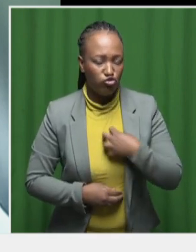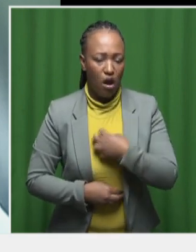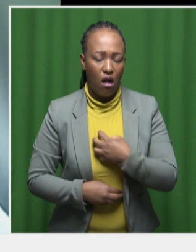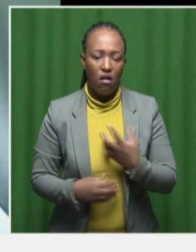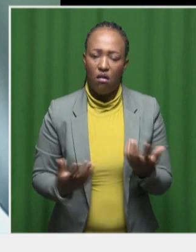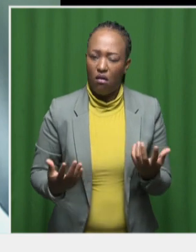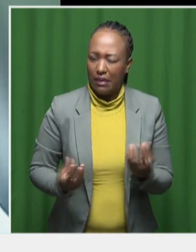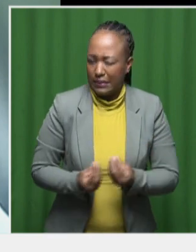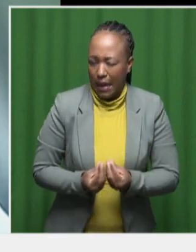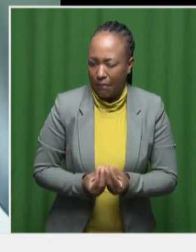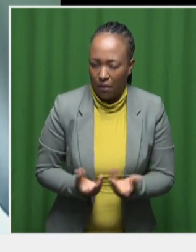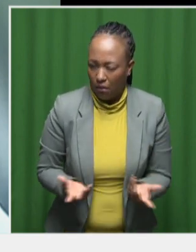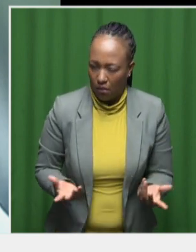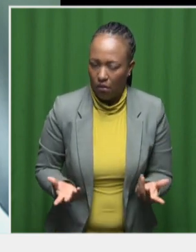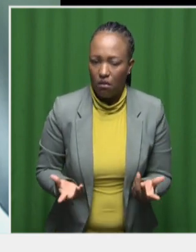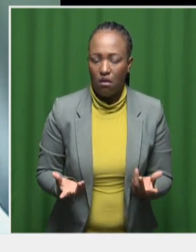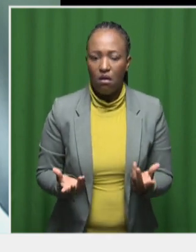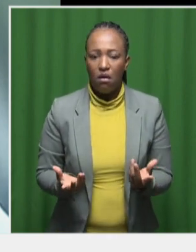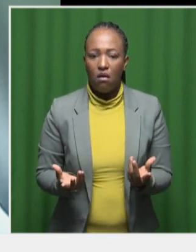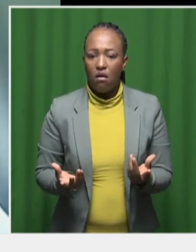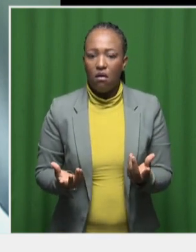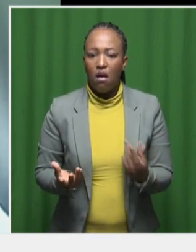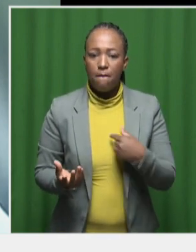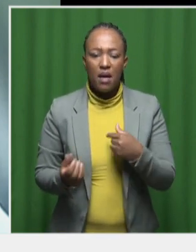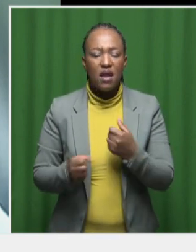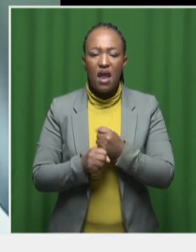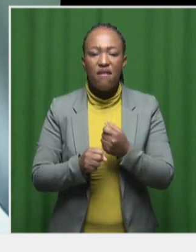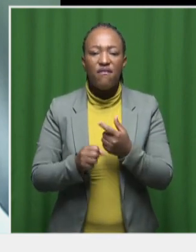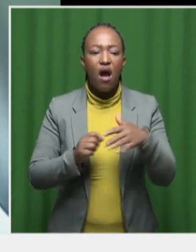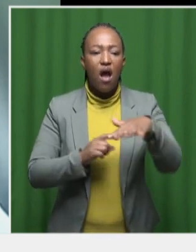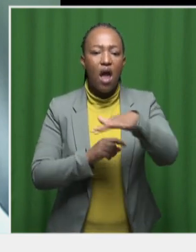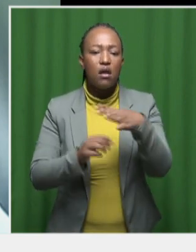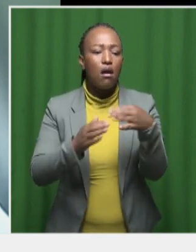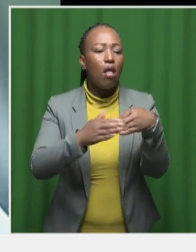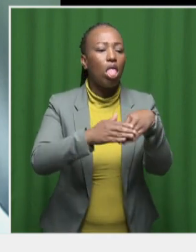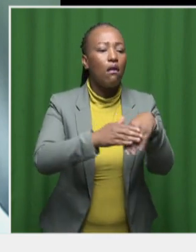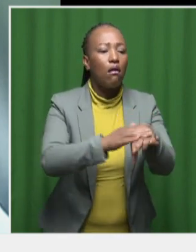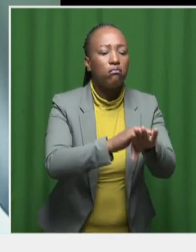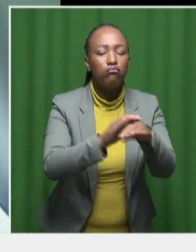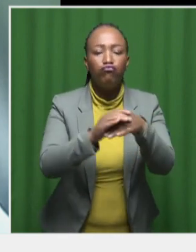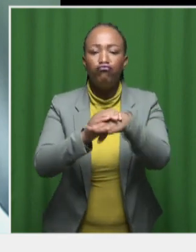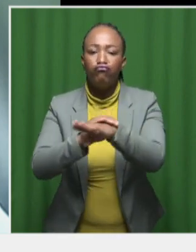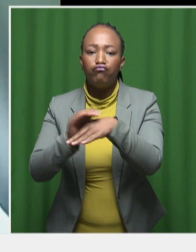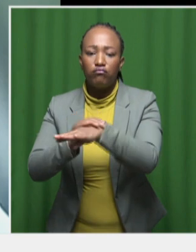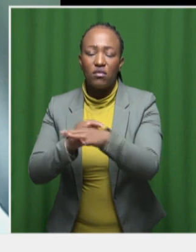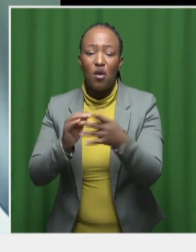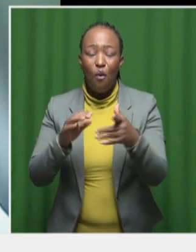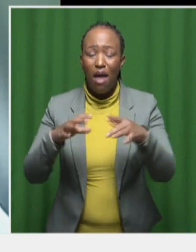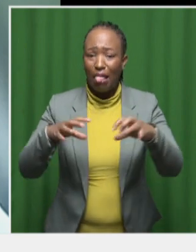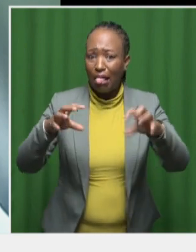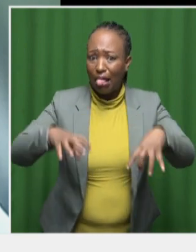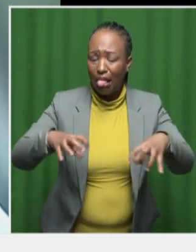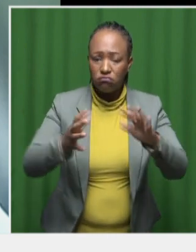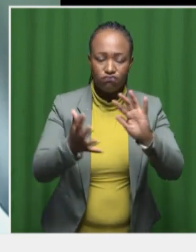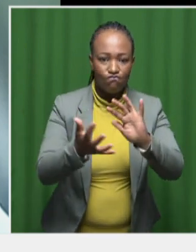area, because I haven't been to the area to have a look at exactly how much damage has been done by the floods